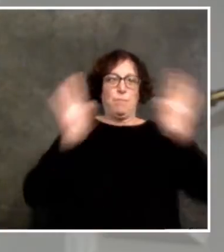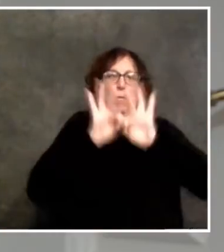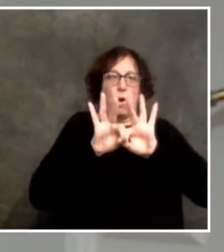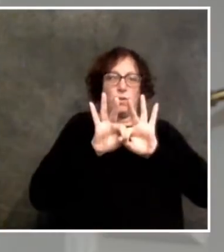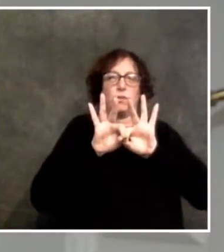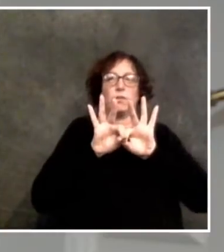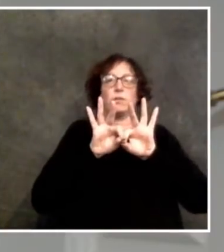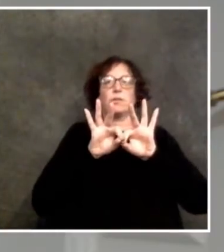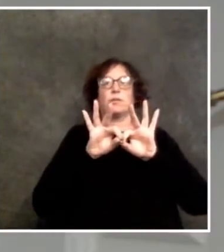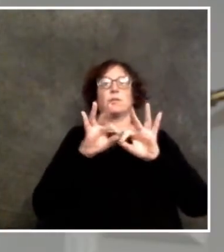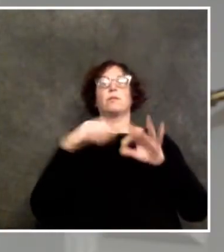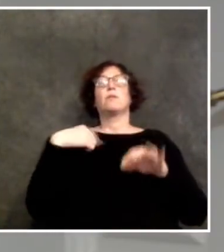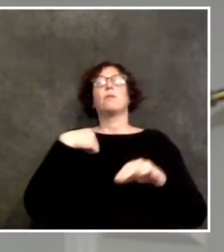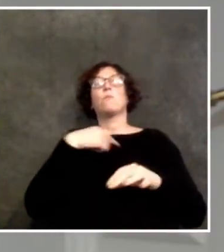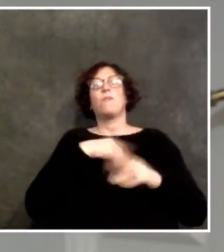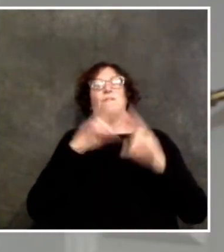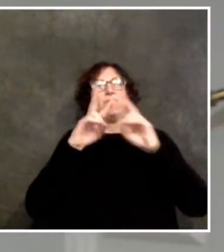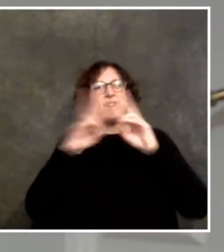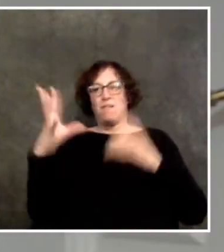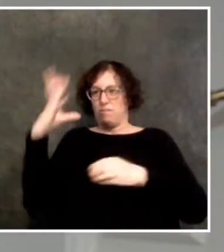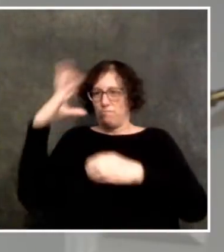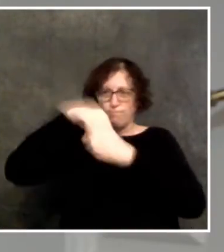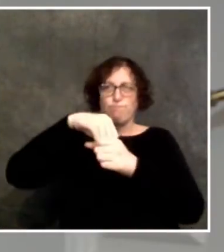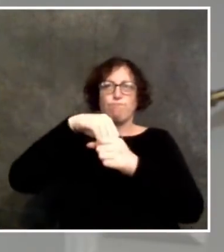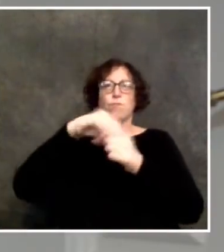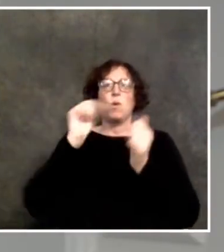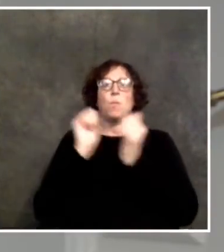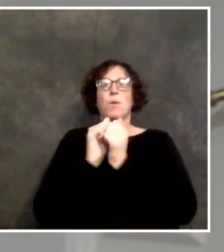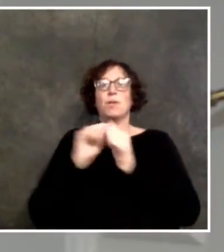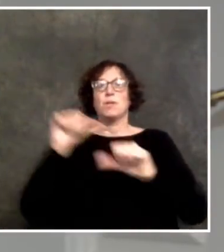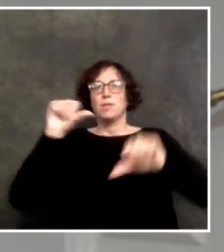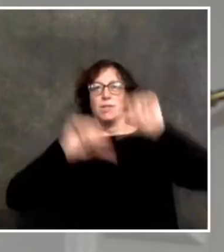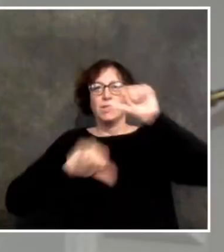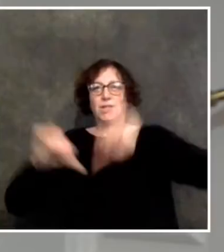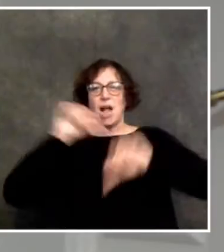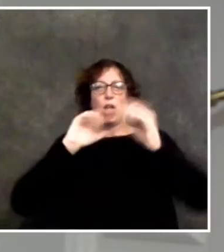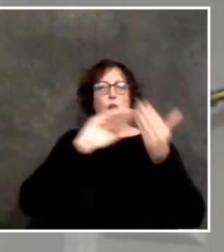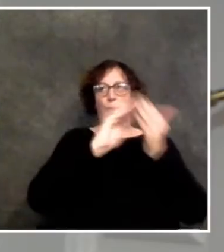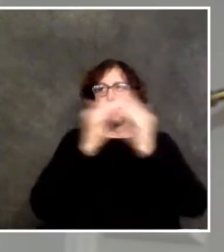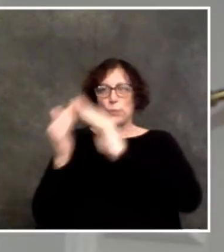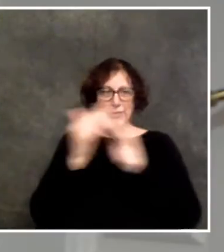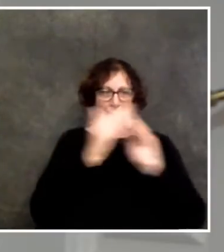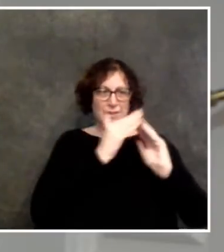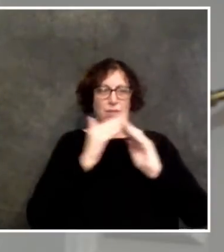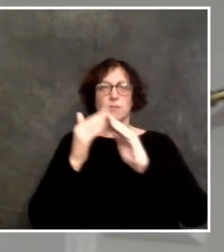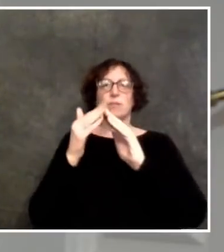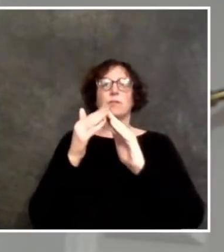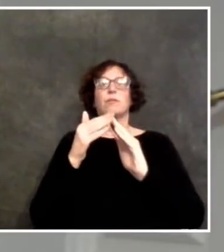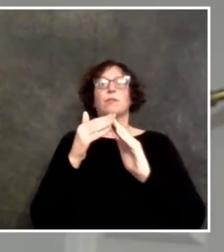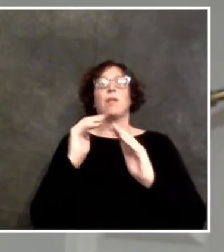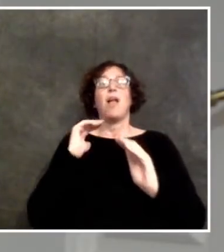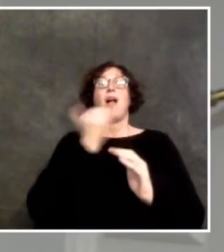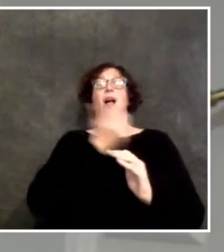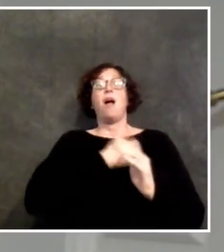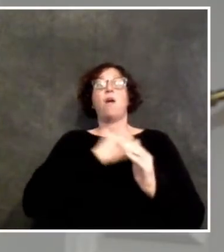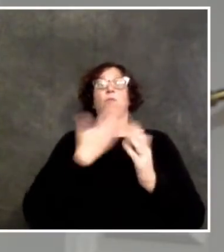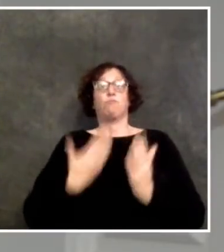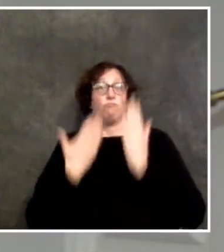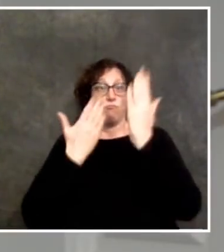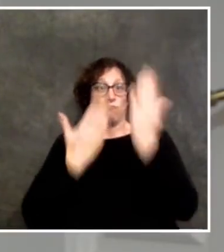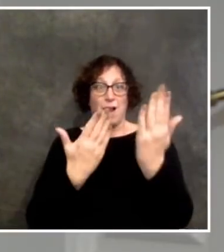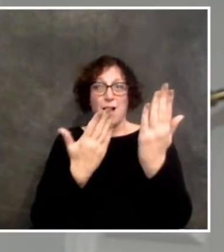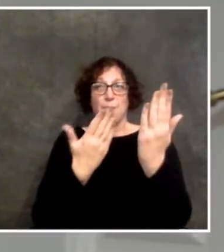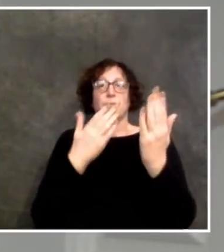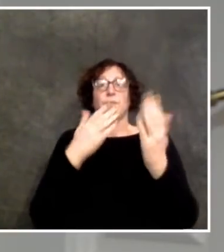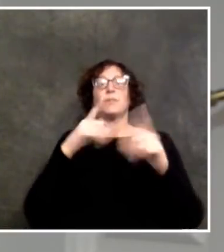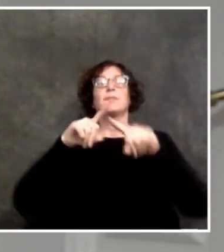whatever guidance we bring to New Yorkers is based on the best science available and is done in a timely a manner